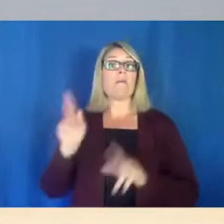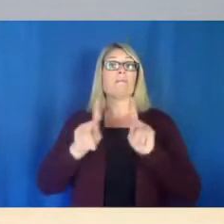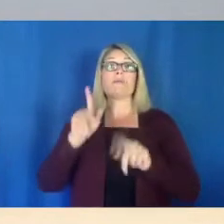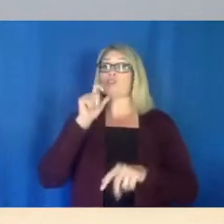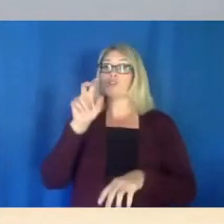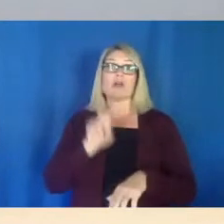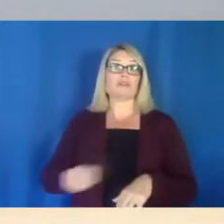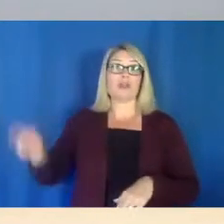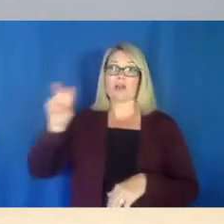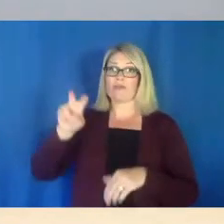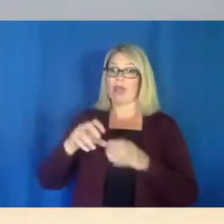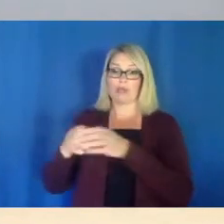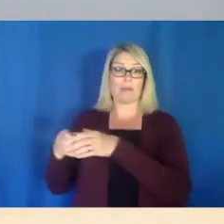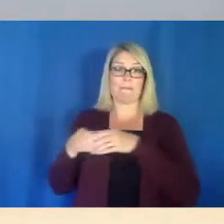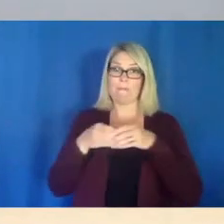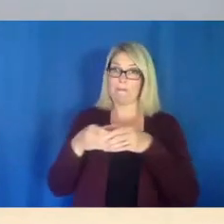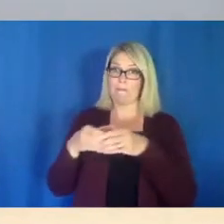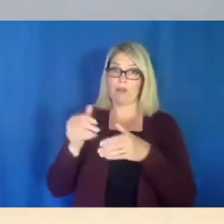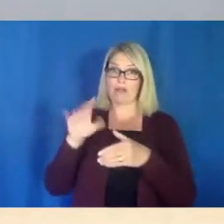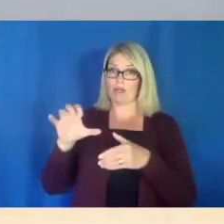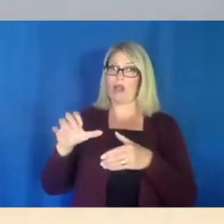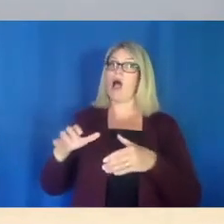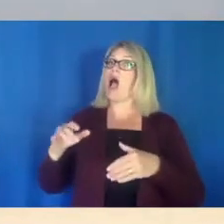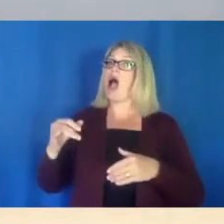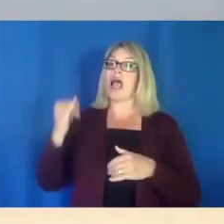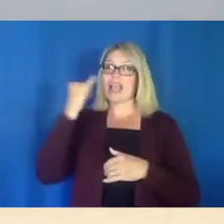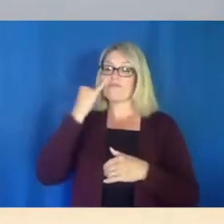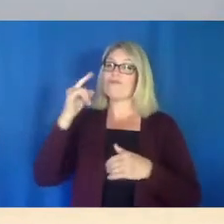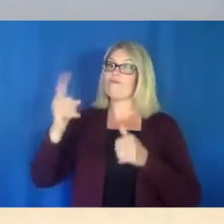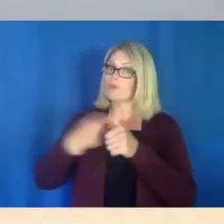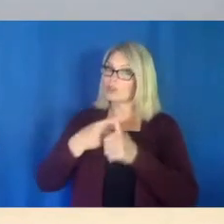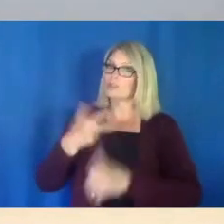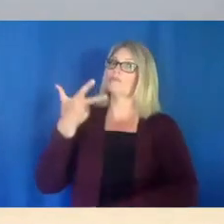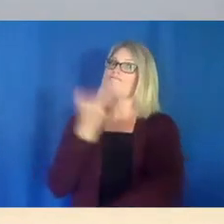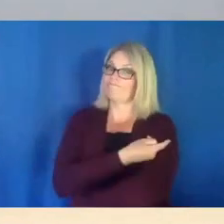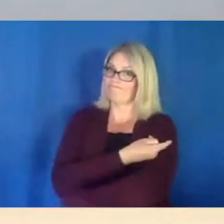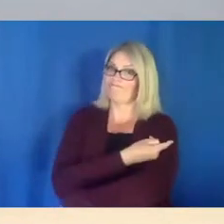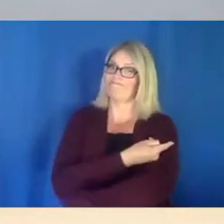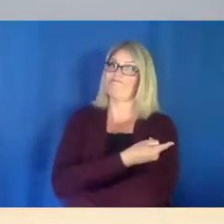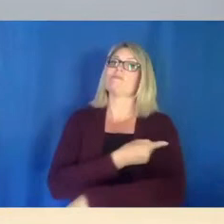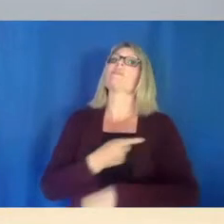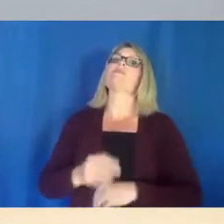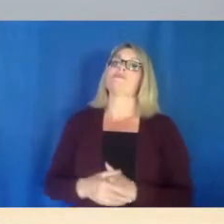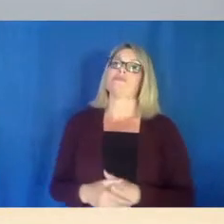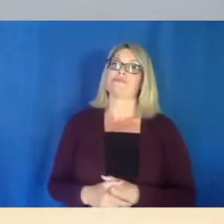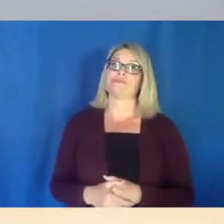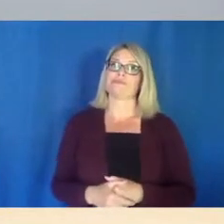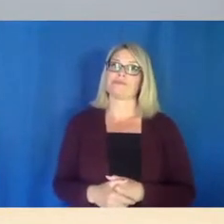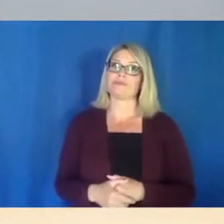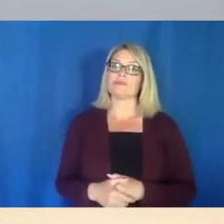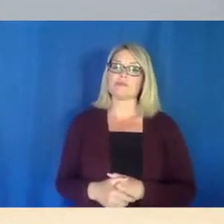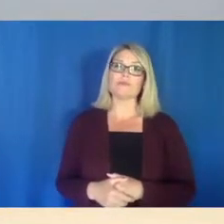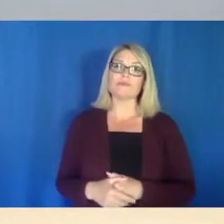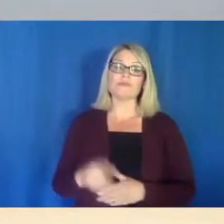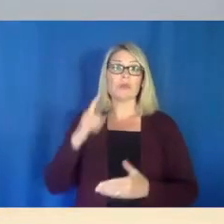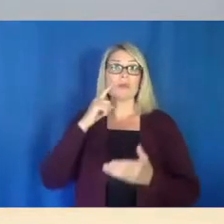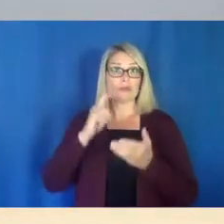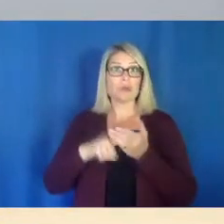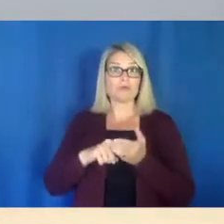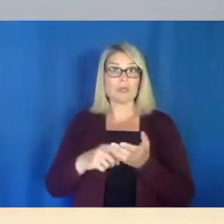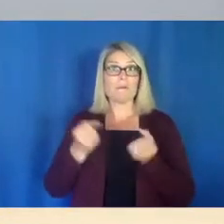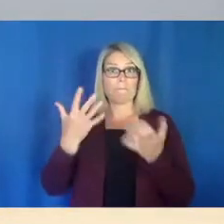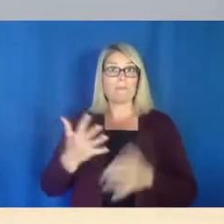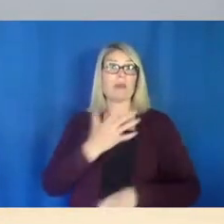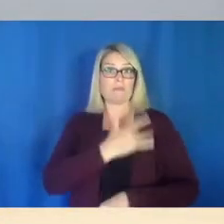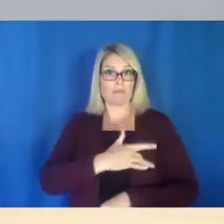Atlantic Canada unless they are fully vaccinated with the 2 doses. We recognize that in many provinces, including